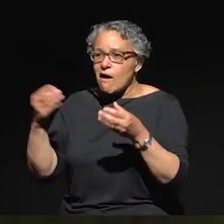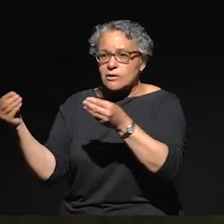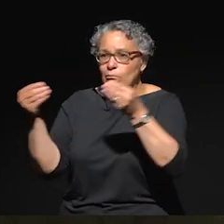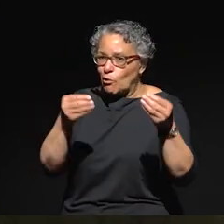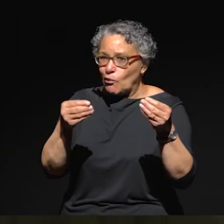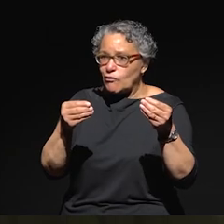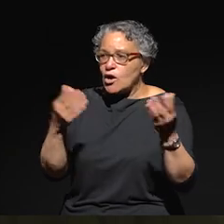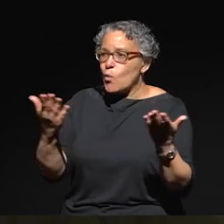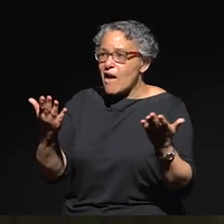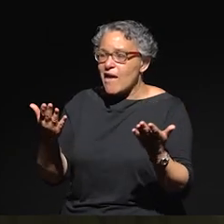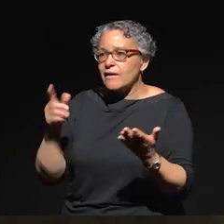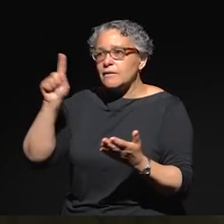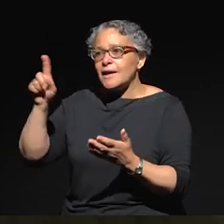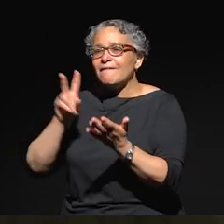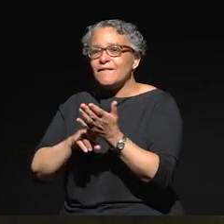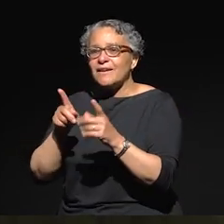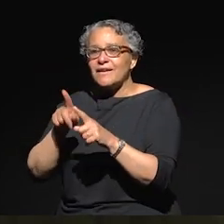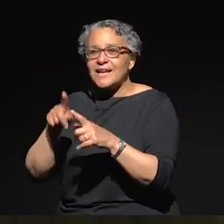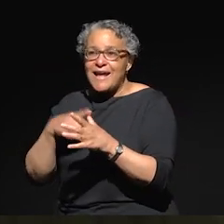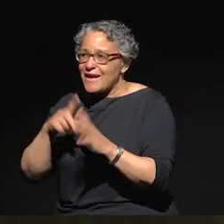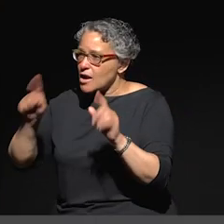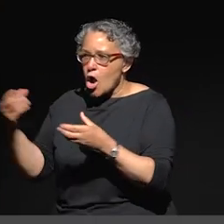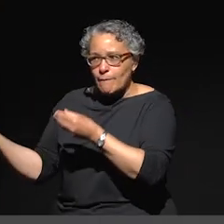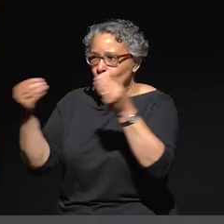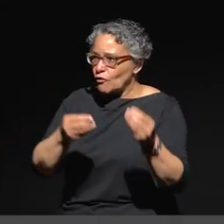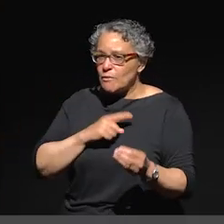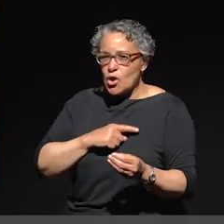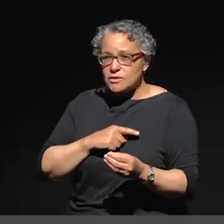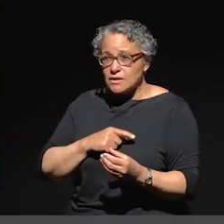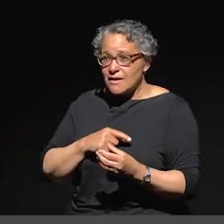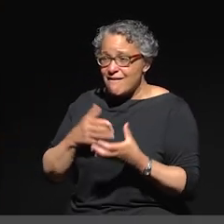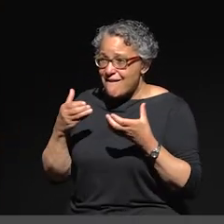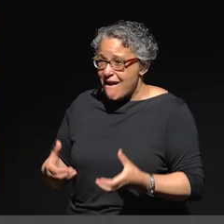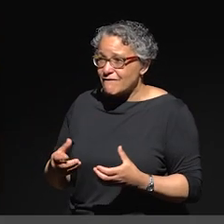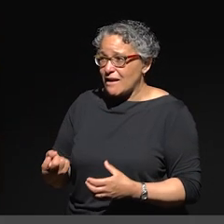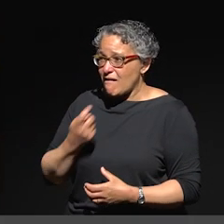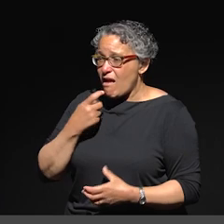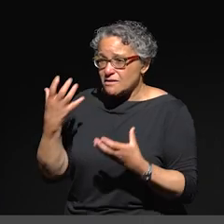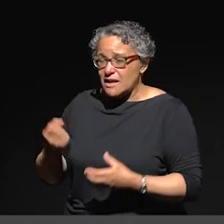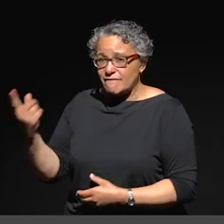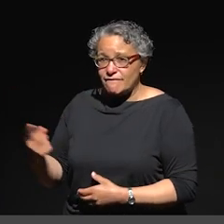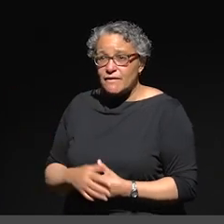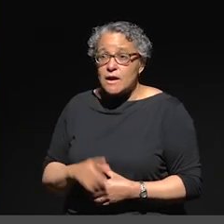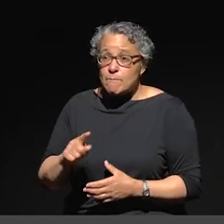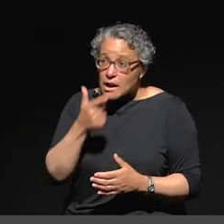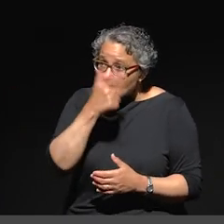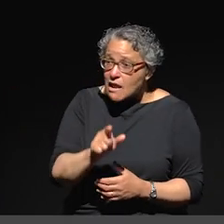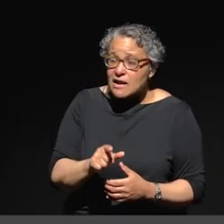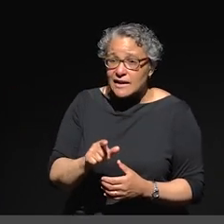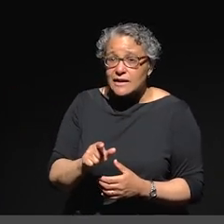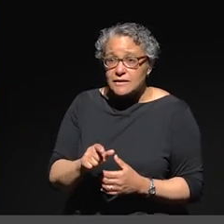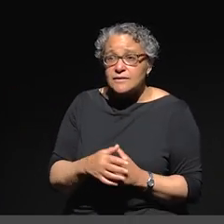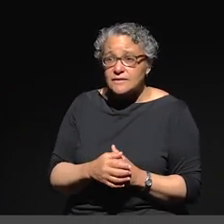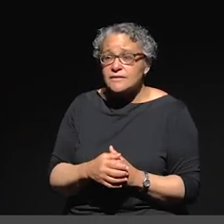at the V&A and are very fragile, so obviously can't be moved. But we were so lucky that coming up to the Raphael